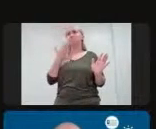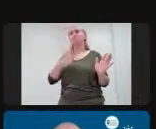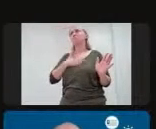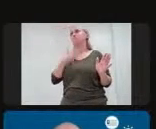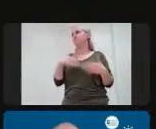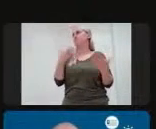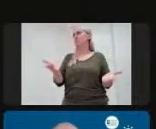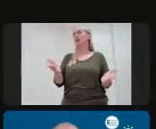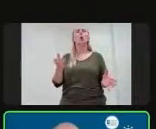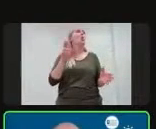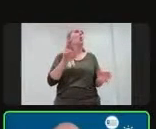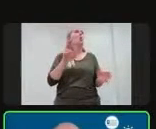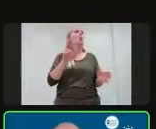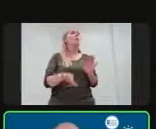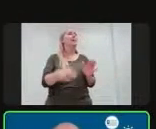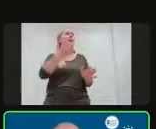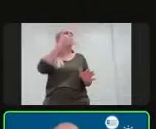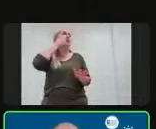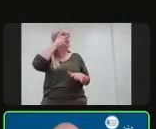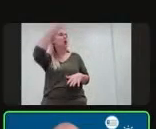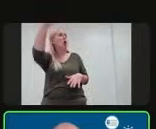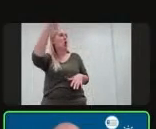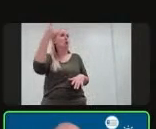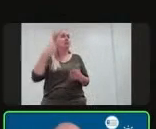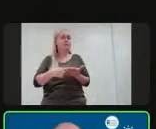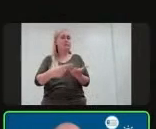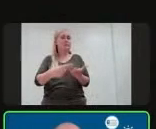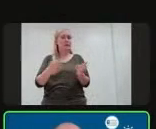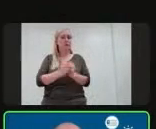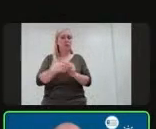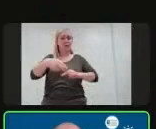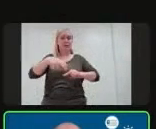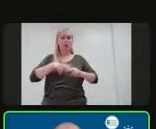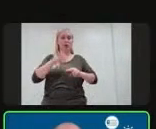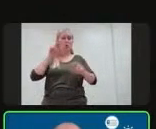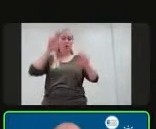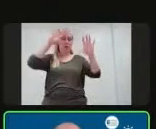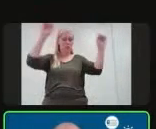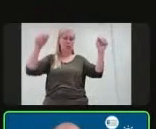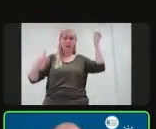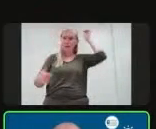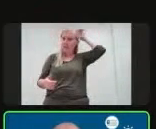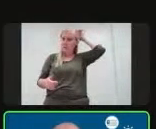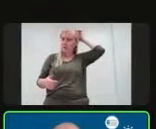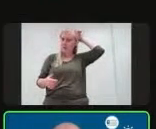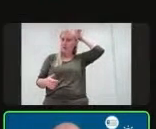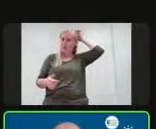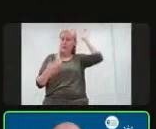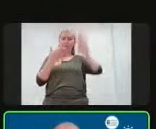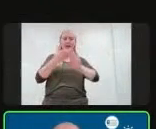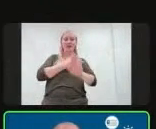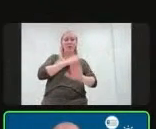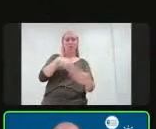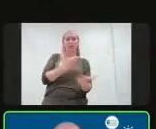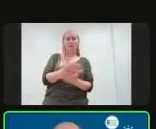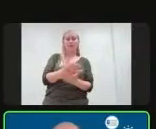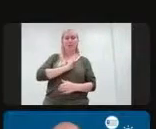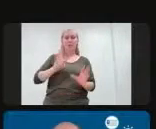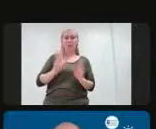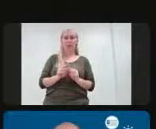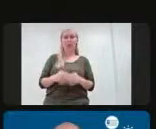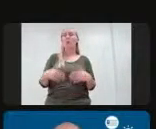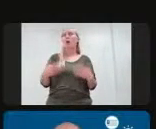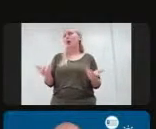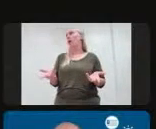you. Or pick up the phone and call and discuss with the board chair or the superintendent prior to bringing it into a board meeting. There